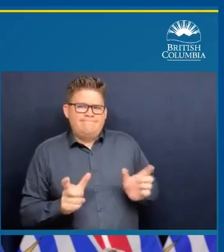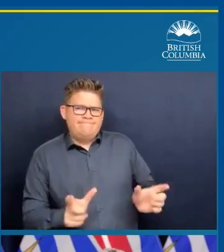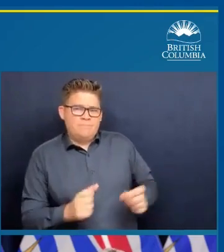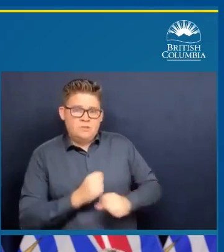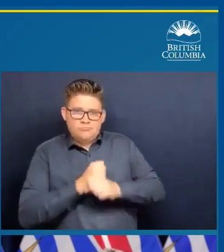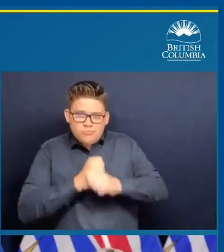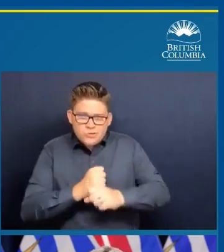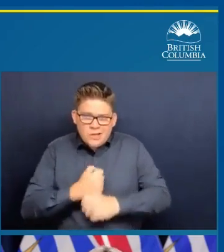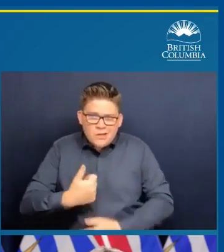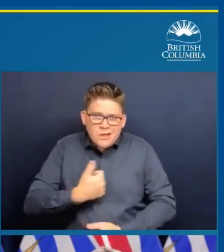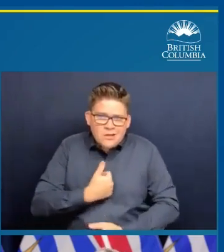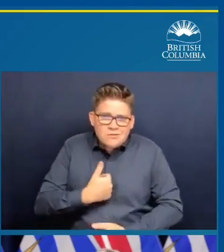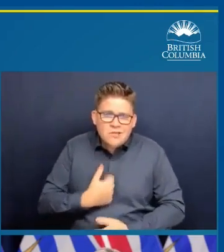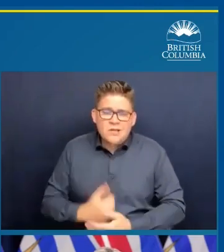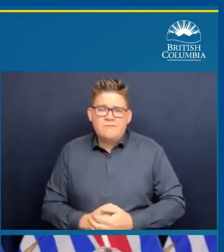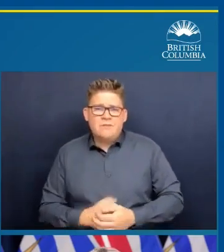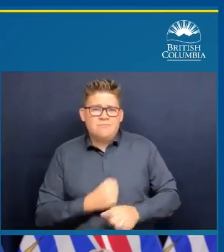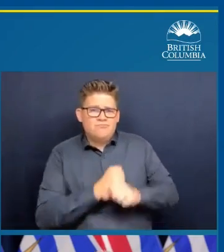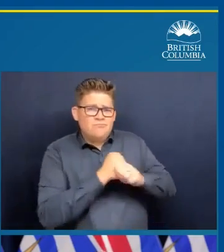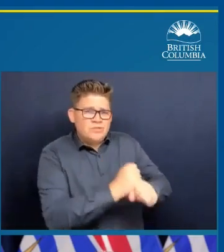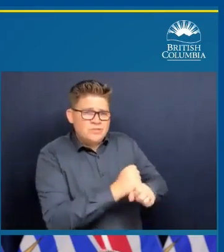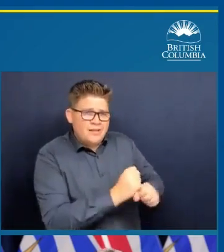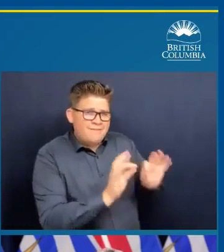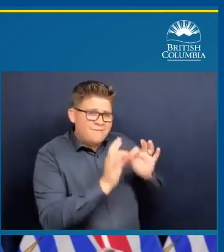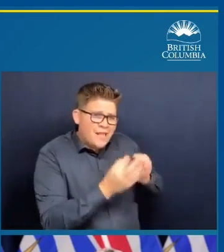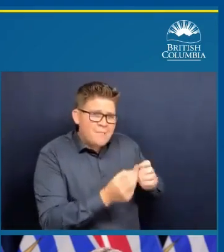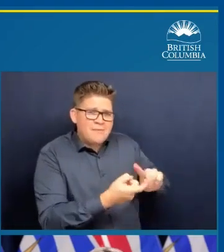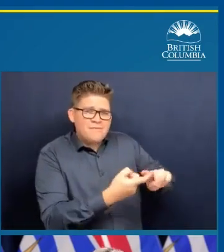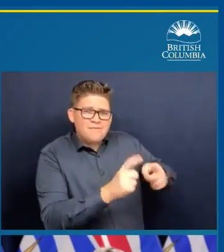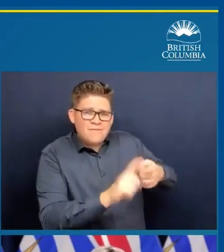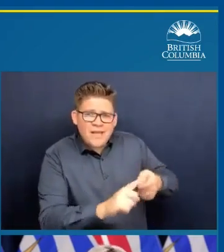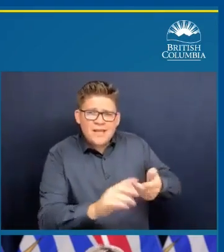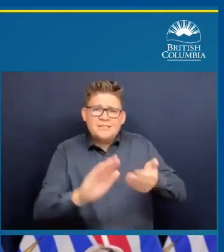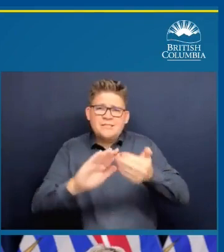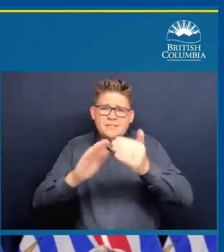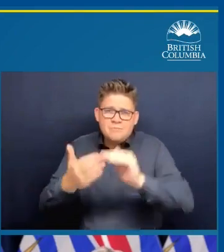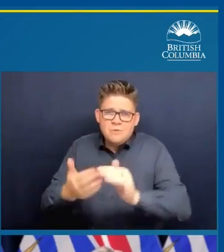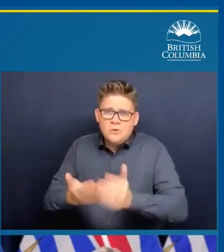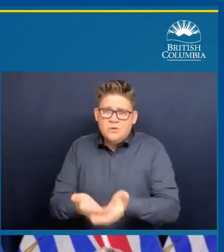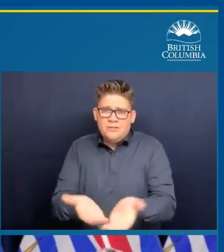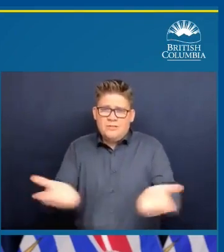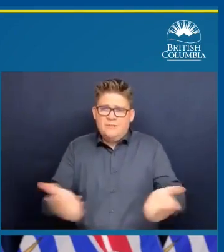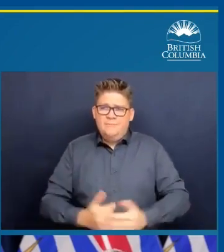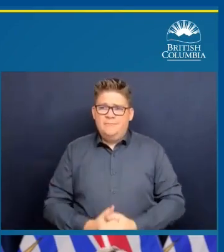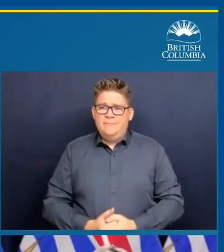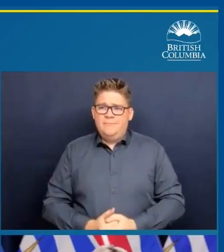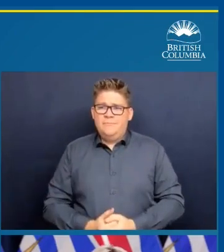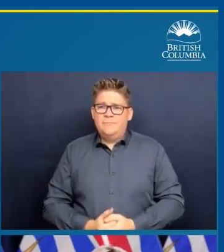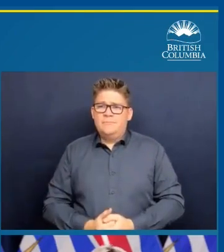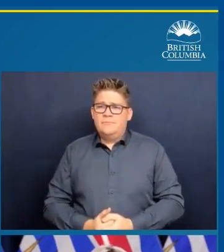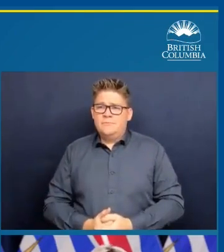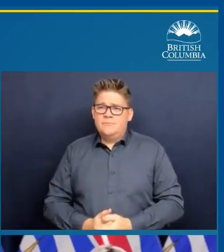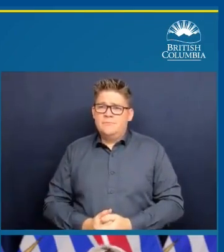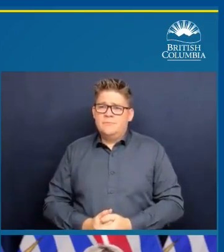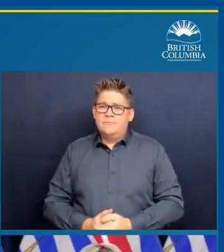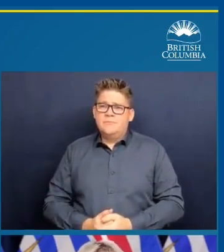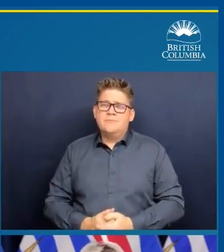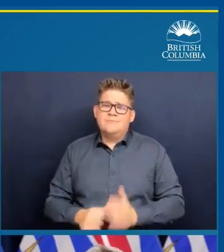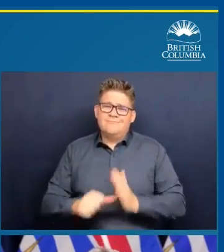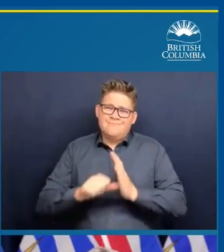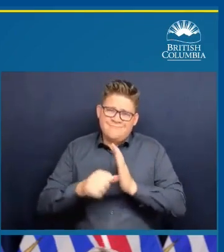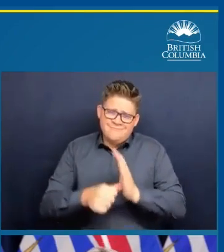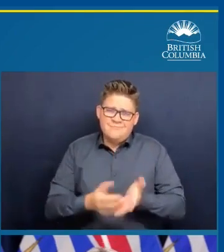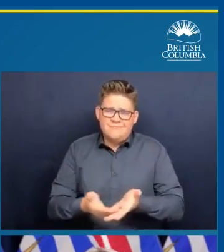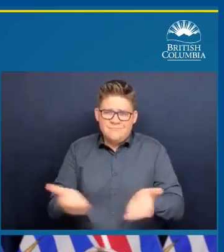that are circulating now. First and foremost is getting vaccinated, but also having a mask with you, wearing it in those crowded indoor